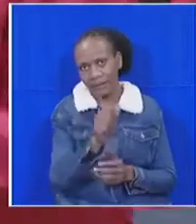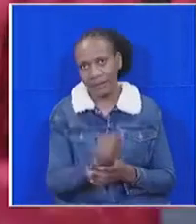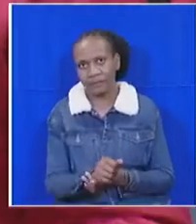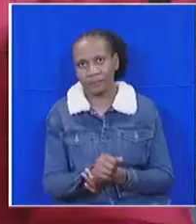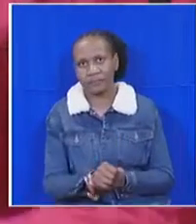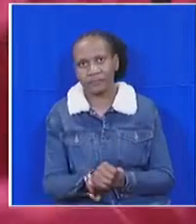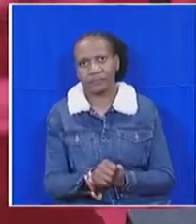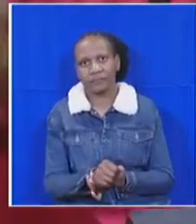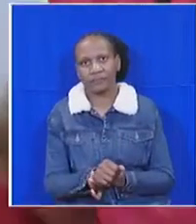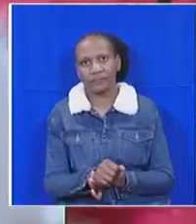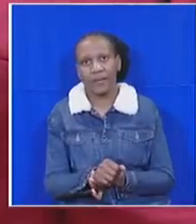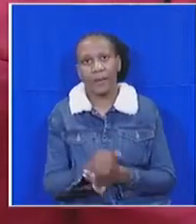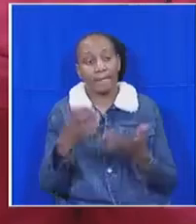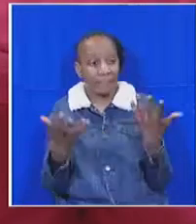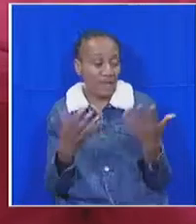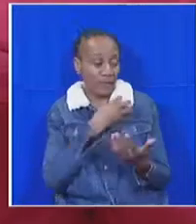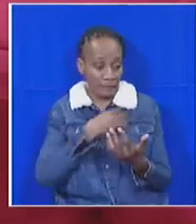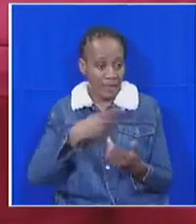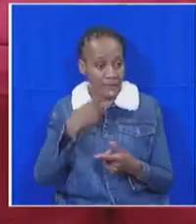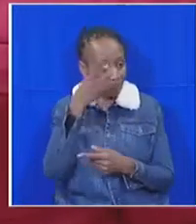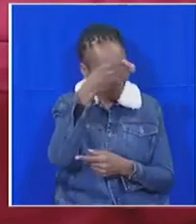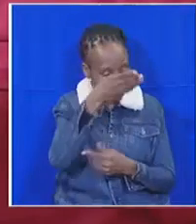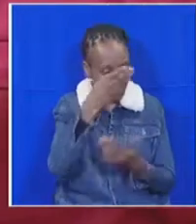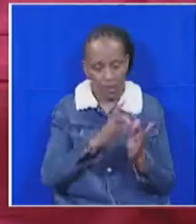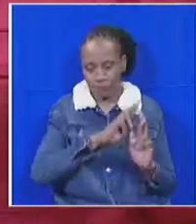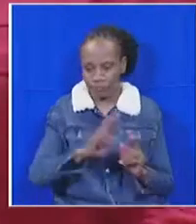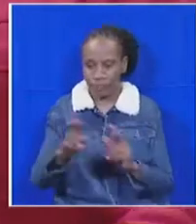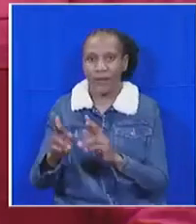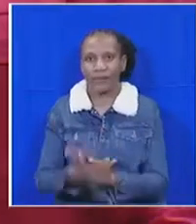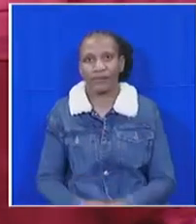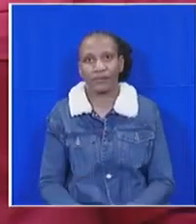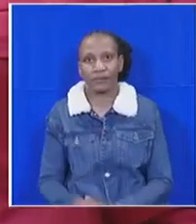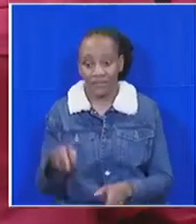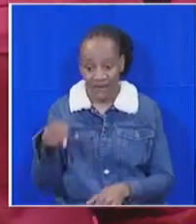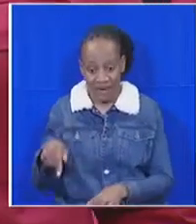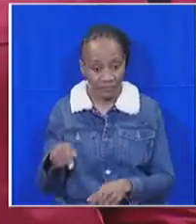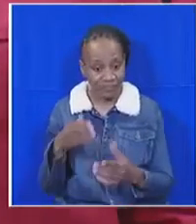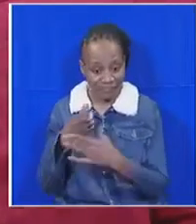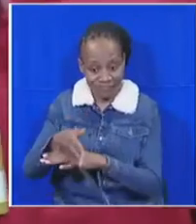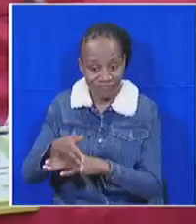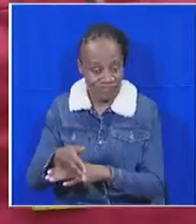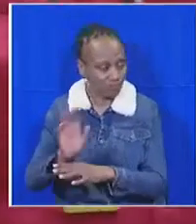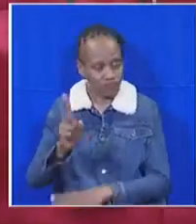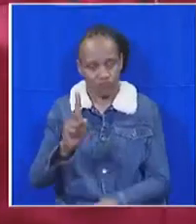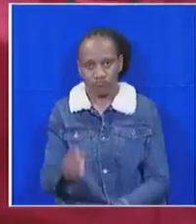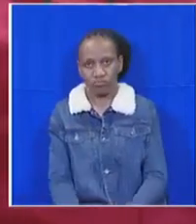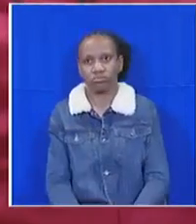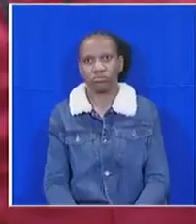ask the mayor that they will answer those questions there, and the MMCs there. Not yet.